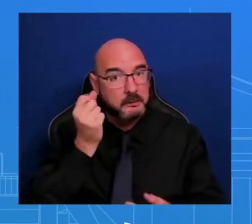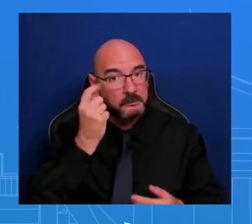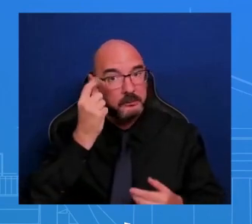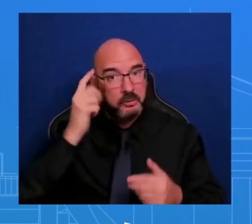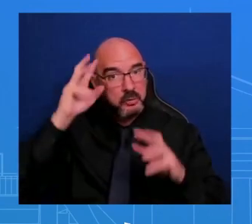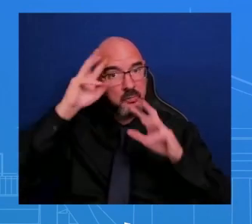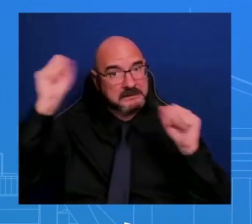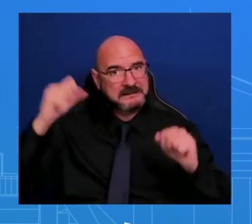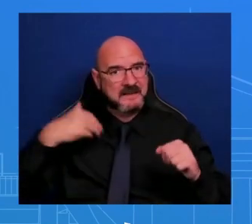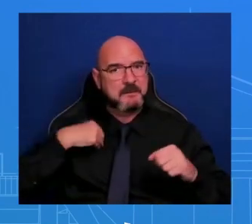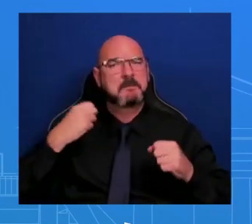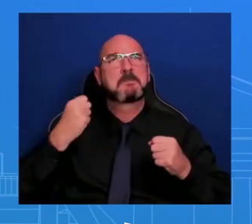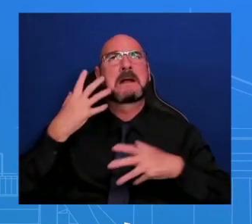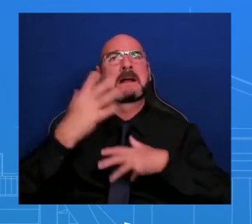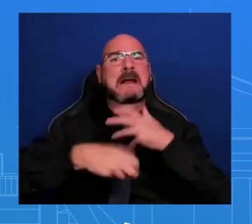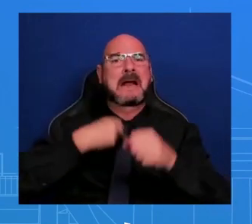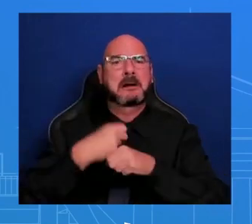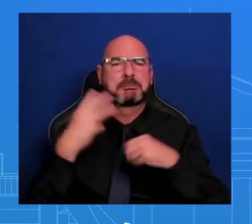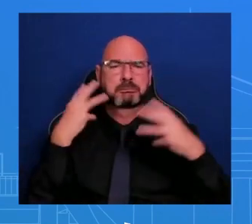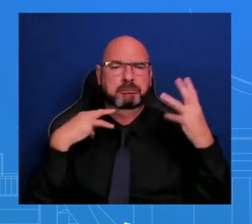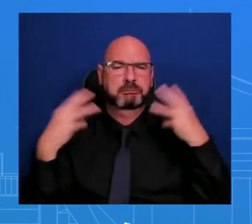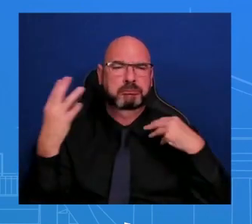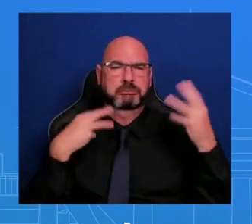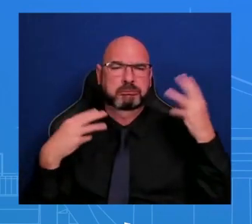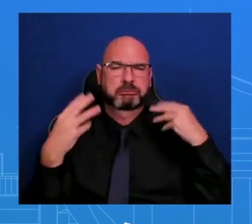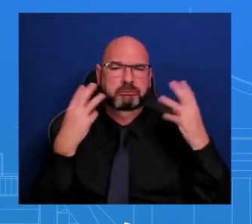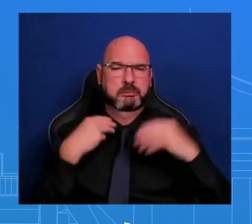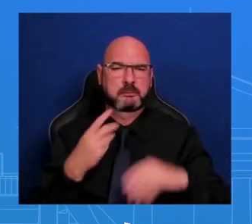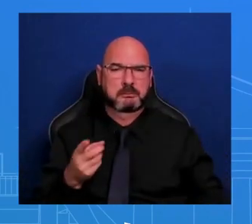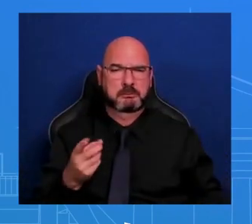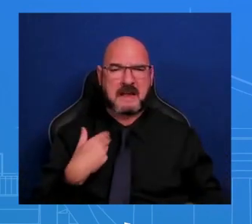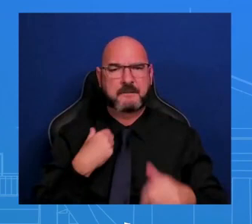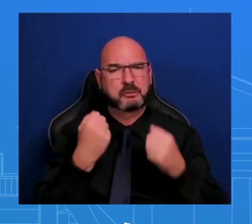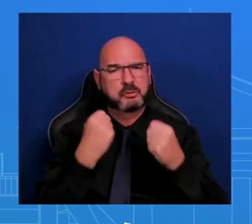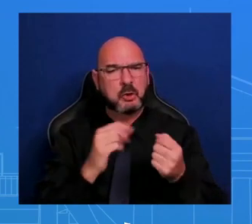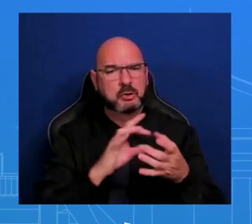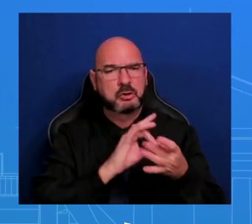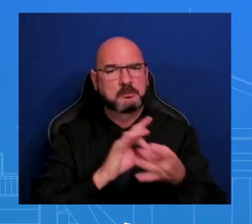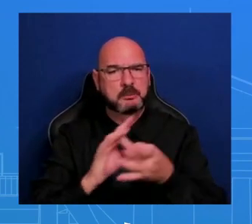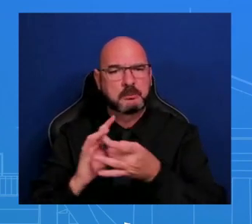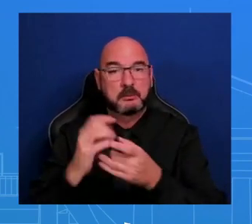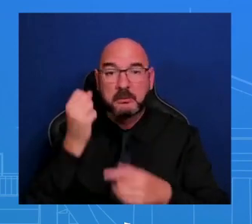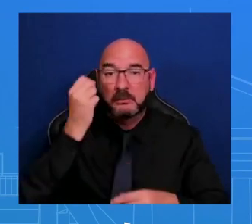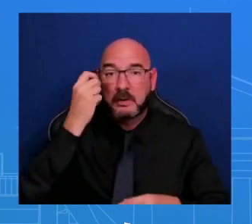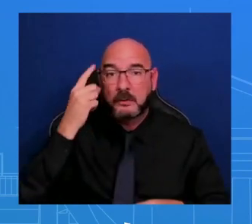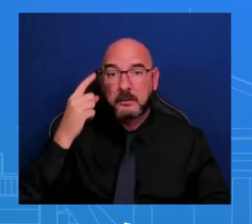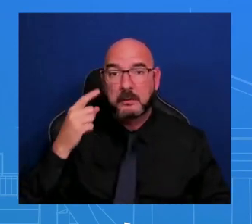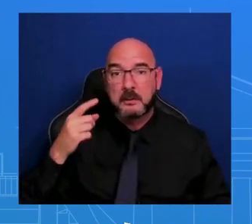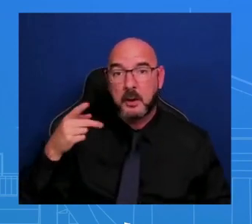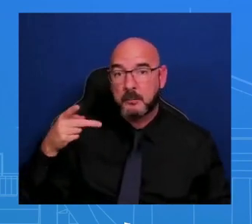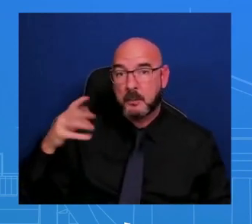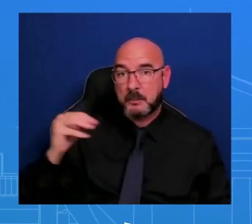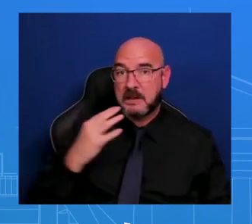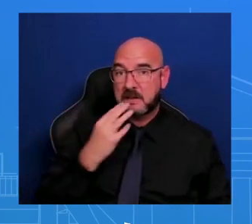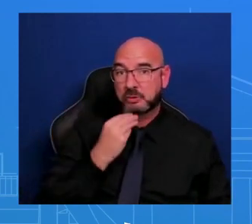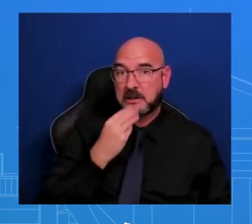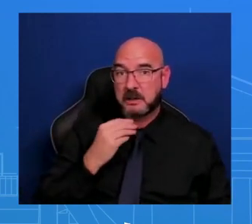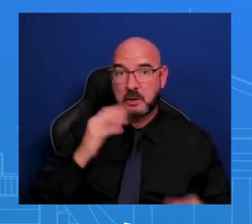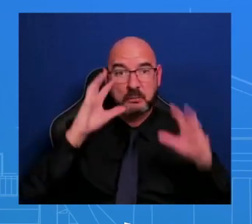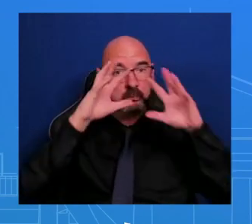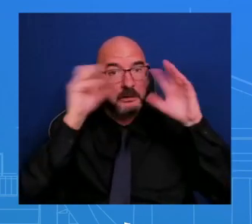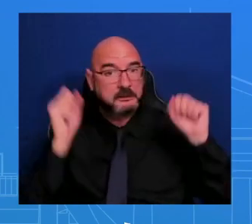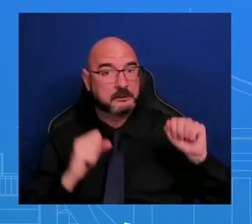the relationships that he has. Look at Prime Minister Netanyahu and him. They've known each other for decades, since the prime minister was working in the embassy here in